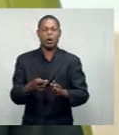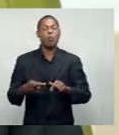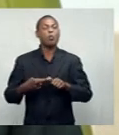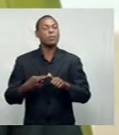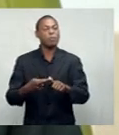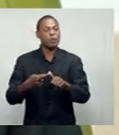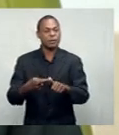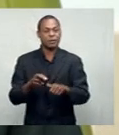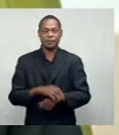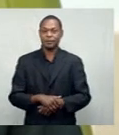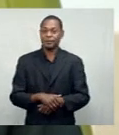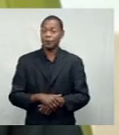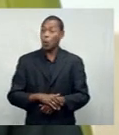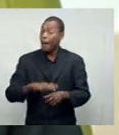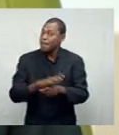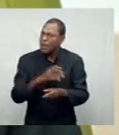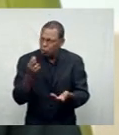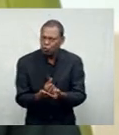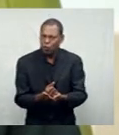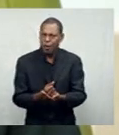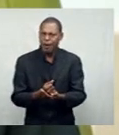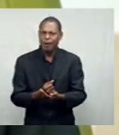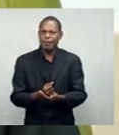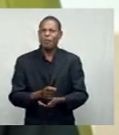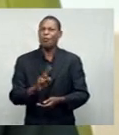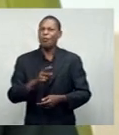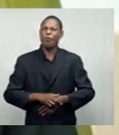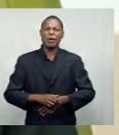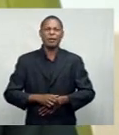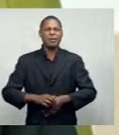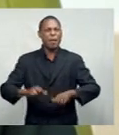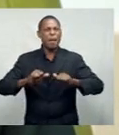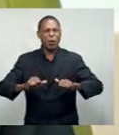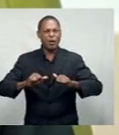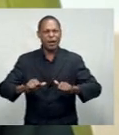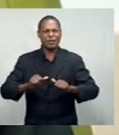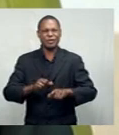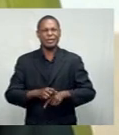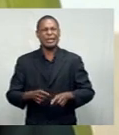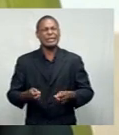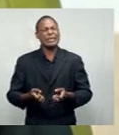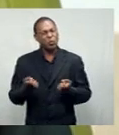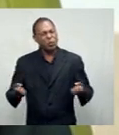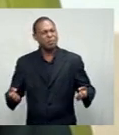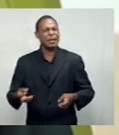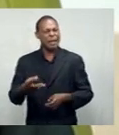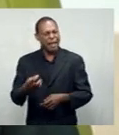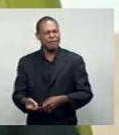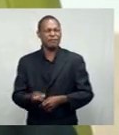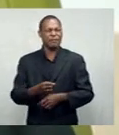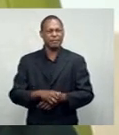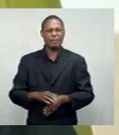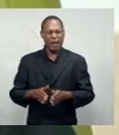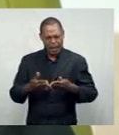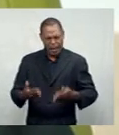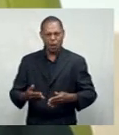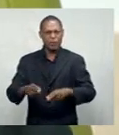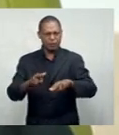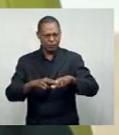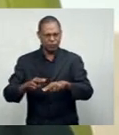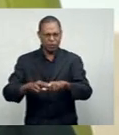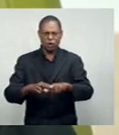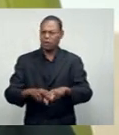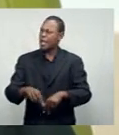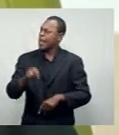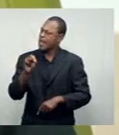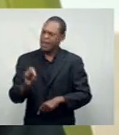that these models will be more suited towards the more rugged and isolated environment of Fiji, particularly as they have a lower technology